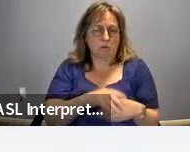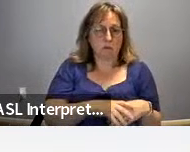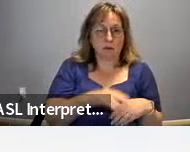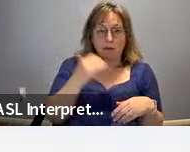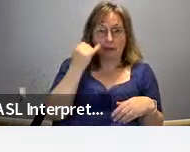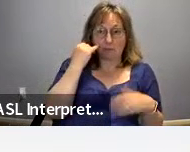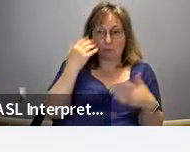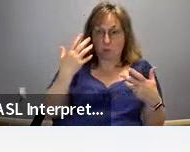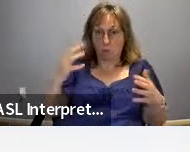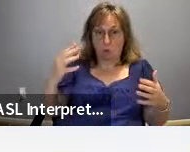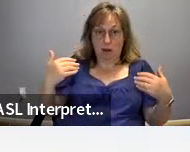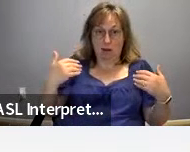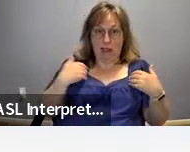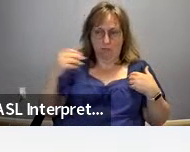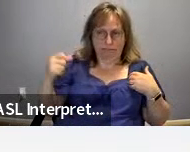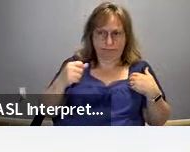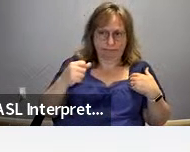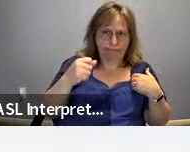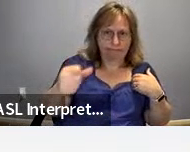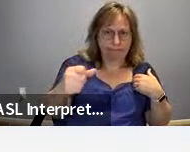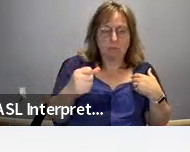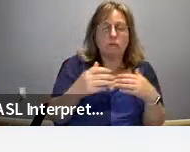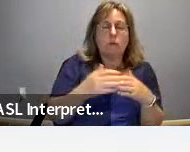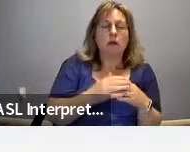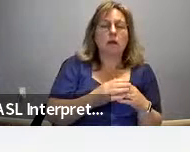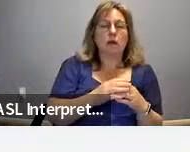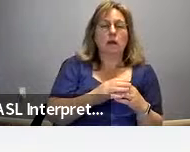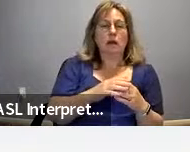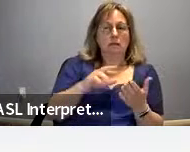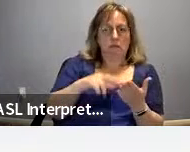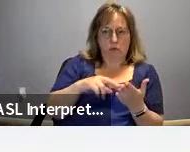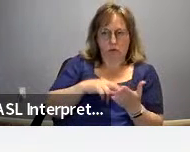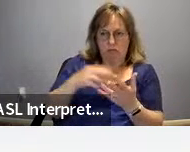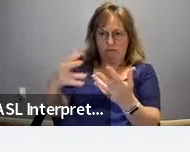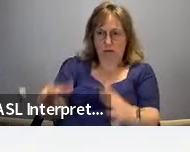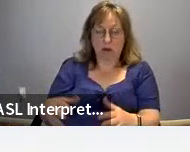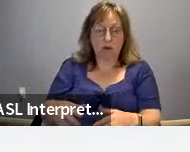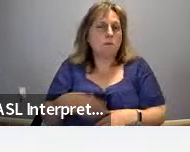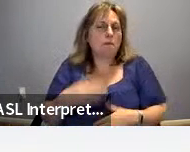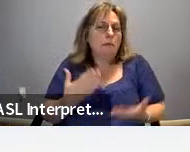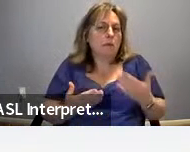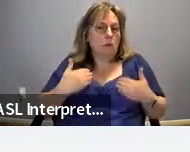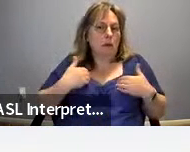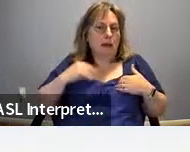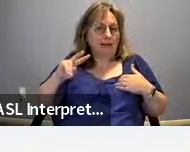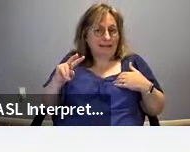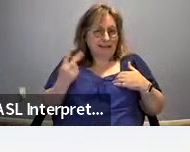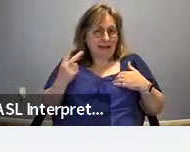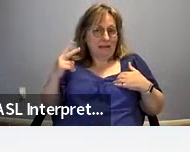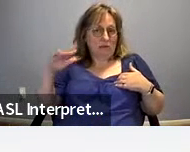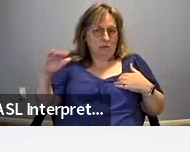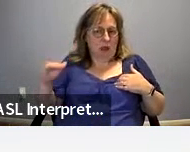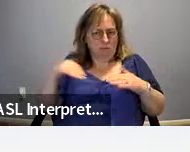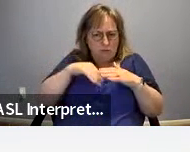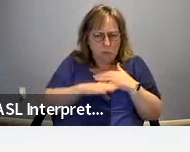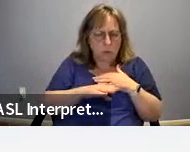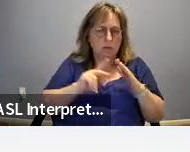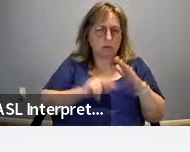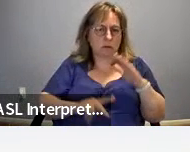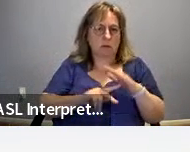a student in a school, and maybe you have a second child that's going into kindergarten, you can use this option